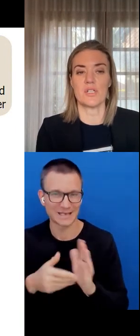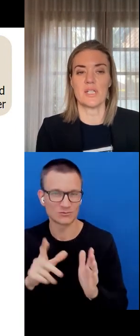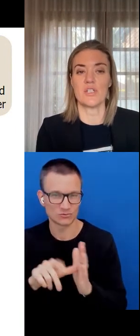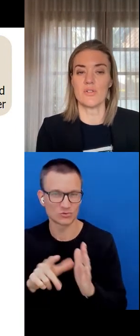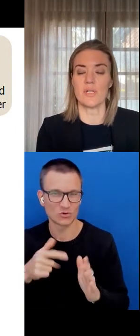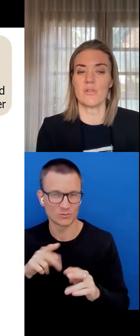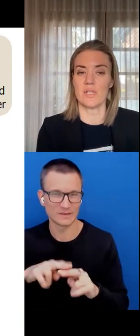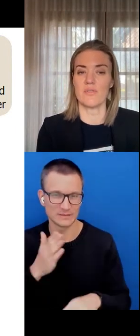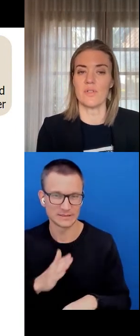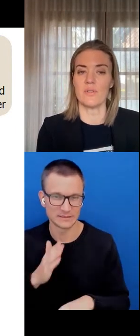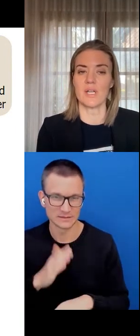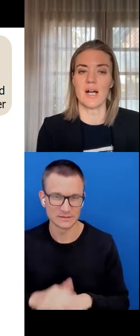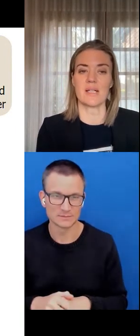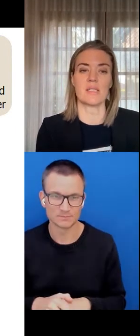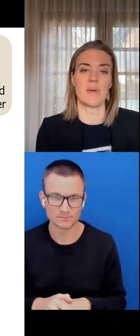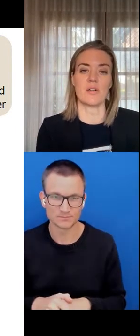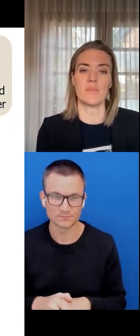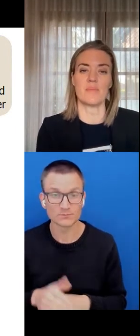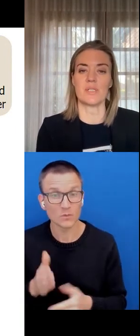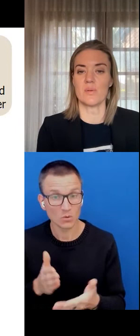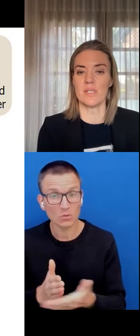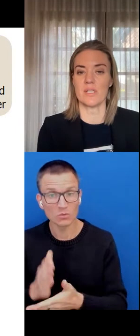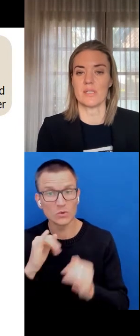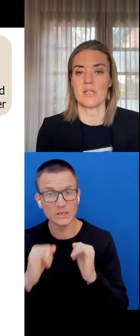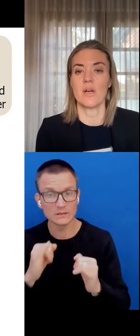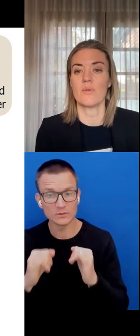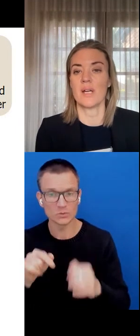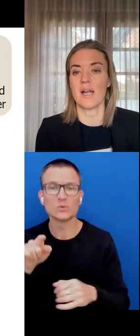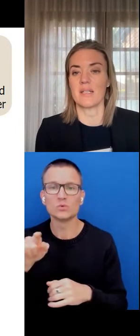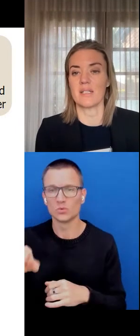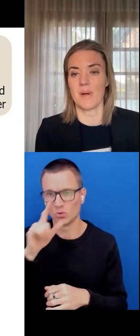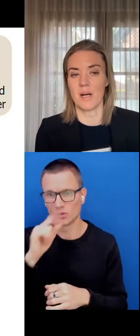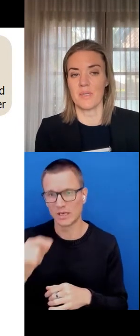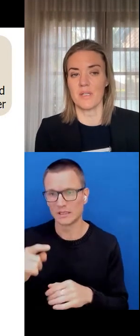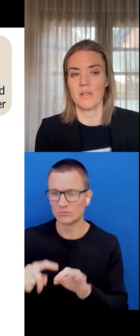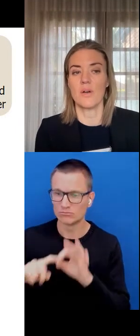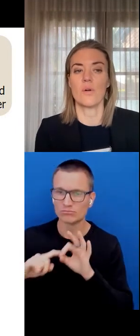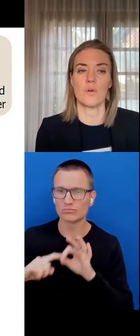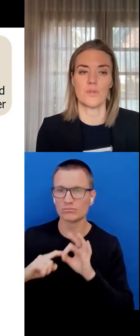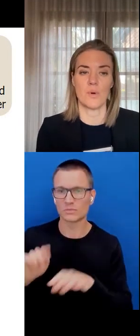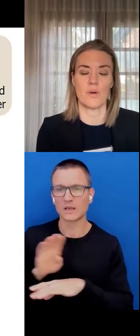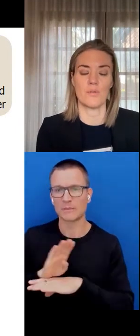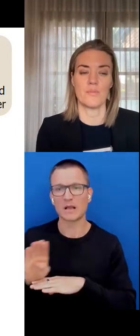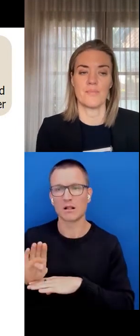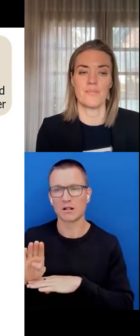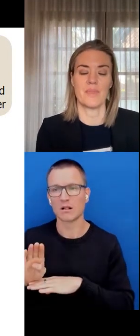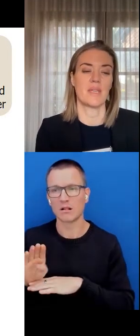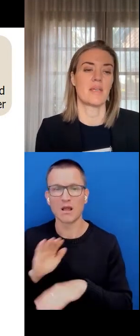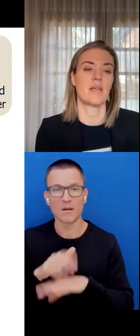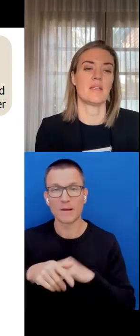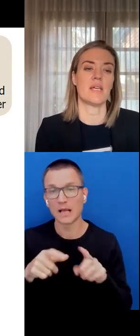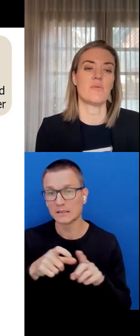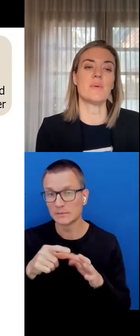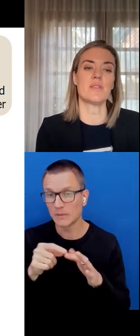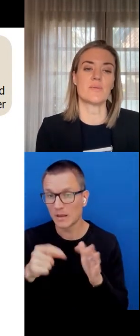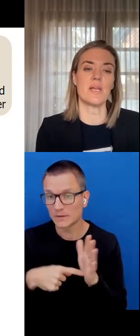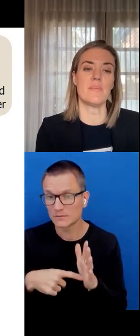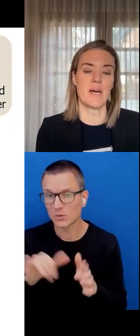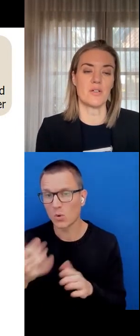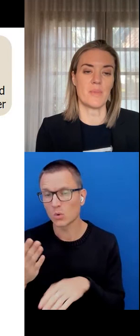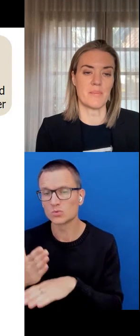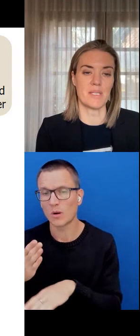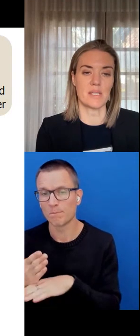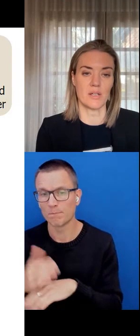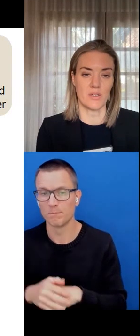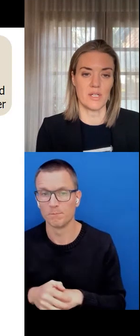the opportunity during your interview to ask the panel members questions regarding the department or the role. There will be